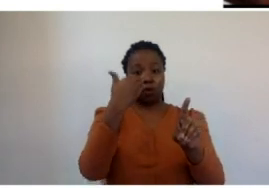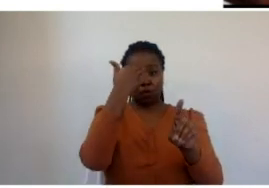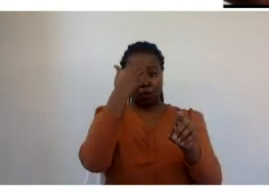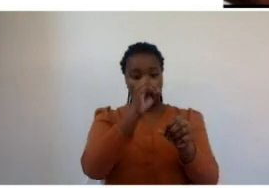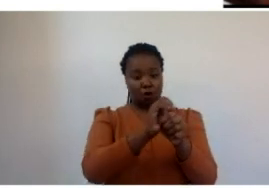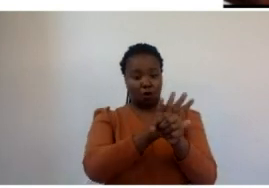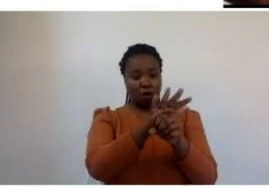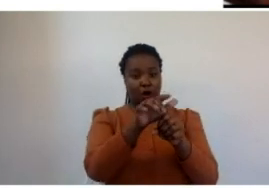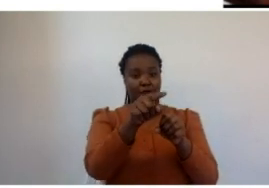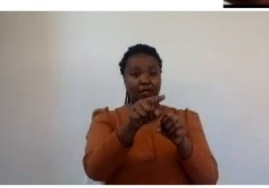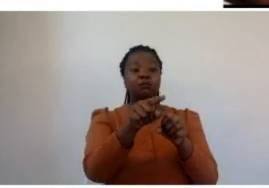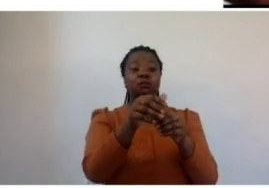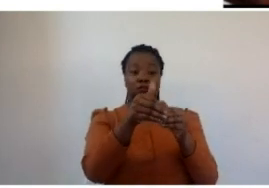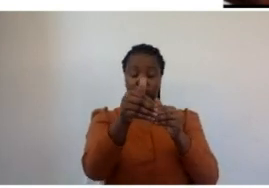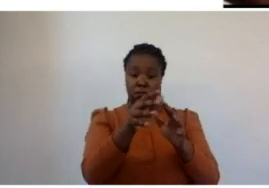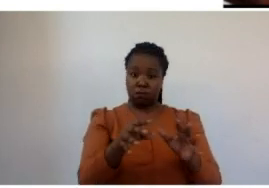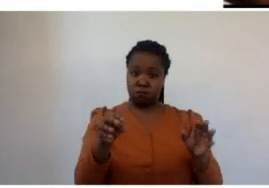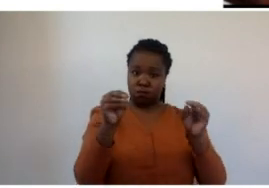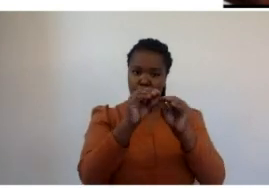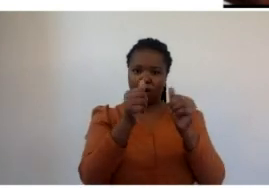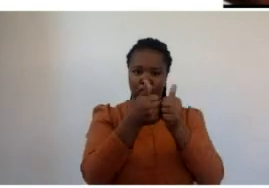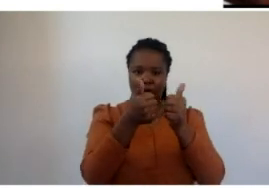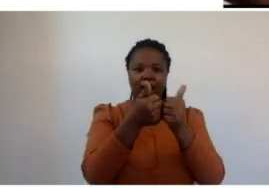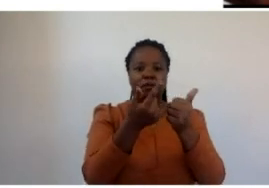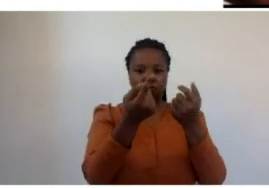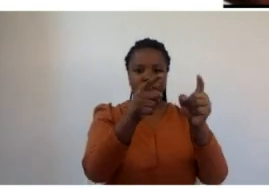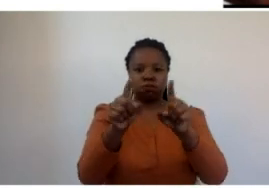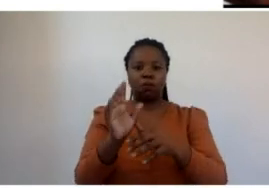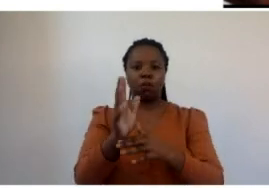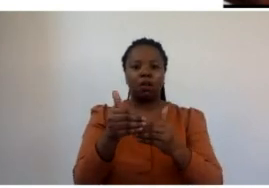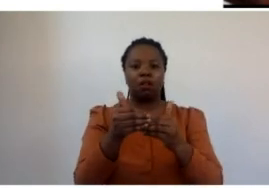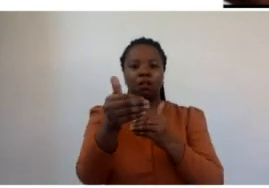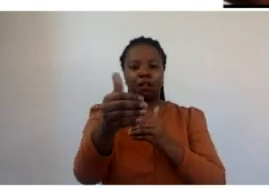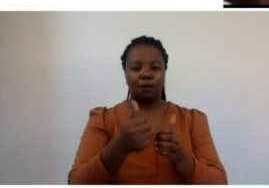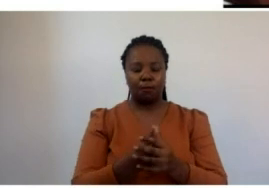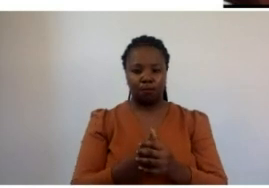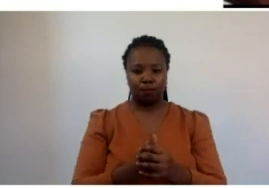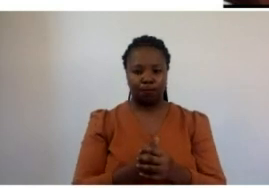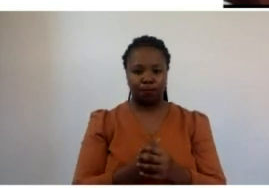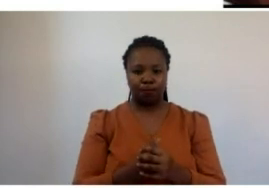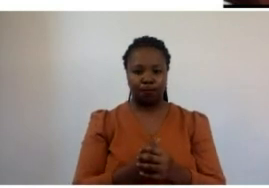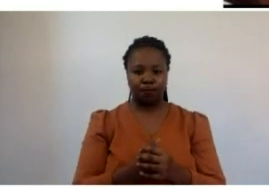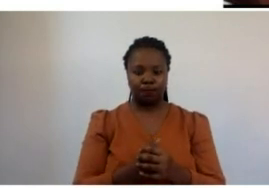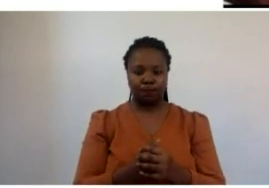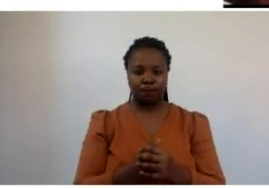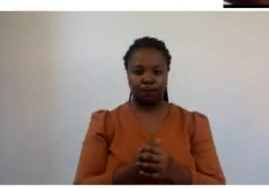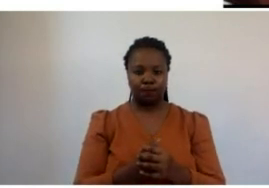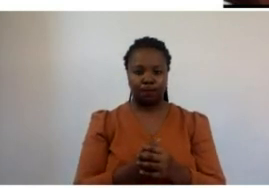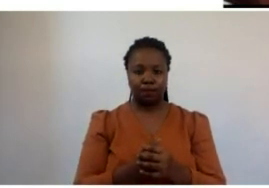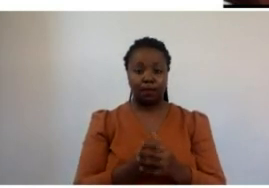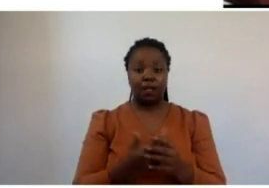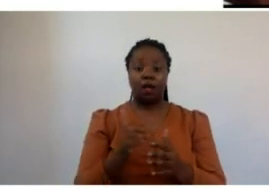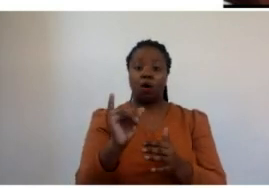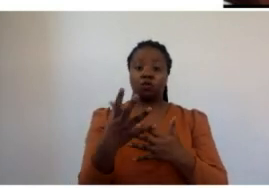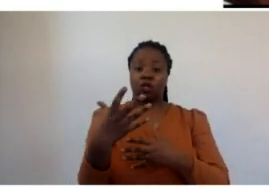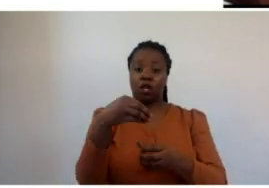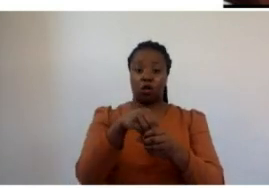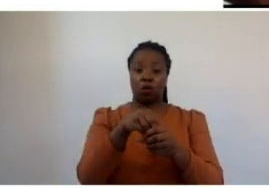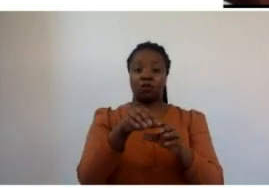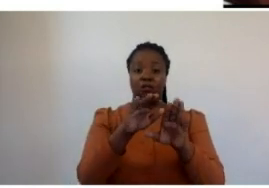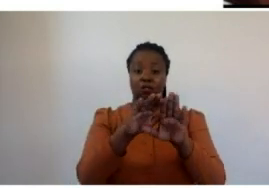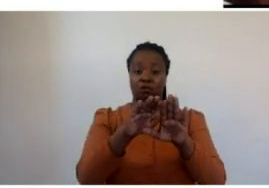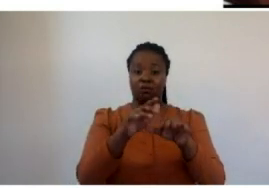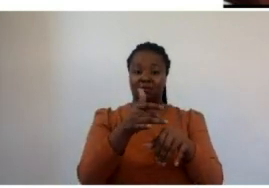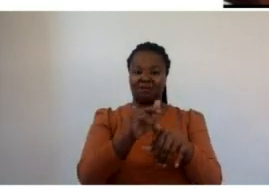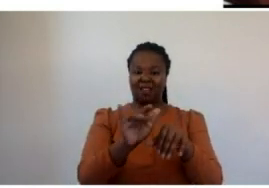amplify challenges for access to education, including early child education for some of the world's most marginalized children, such as children